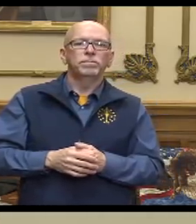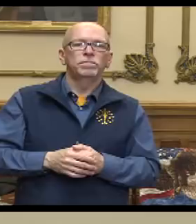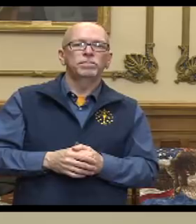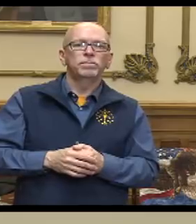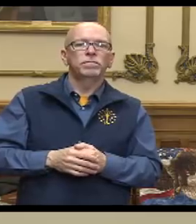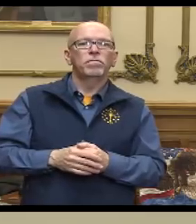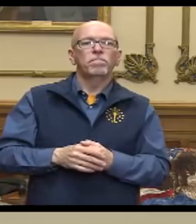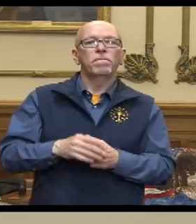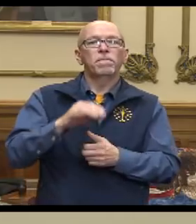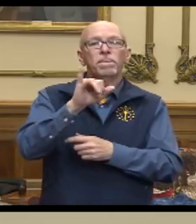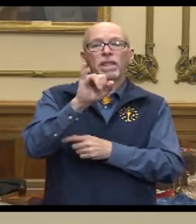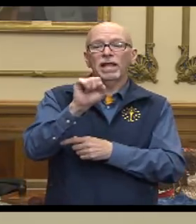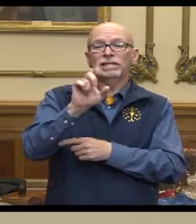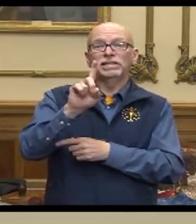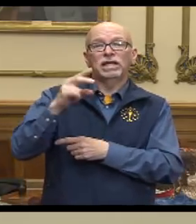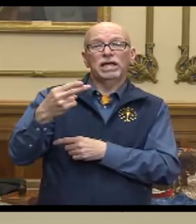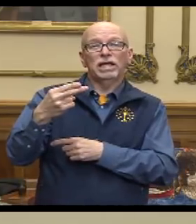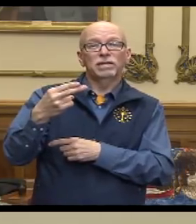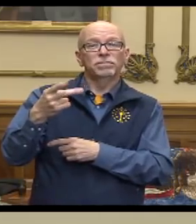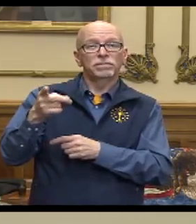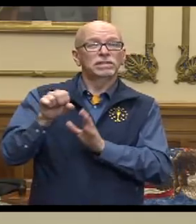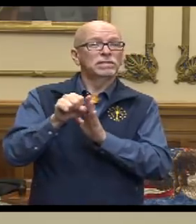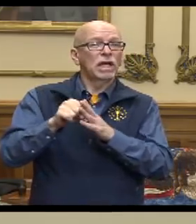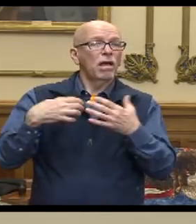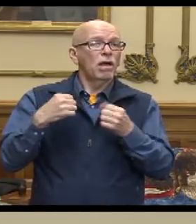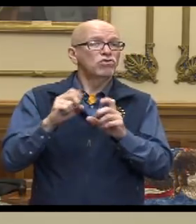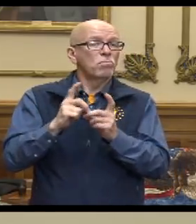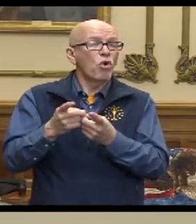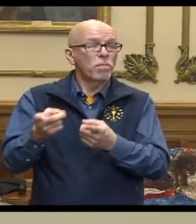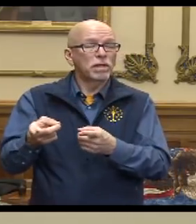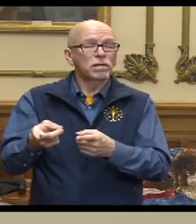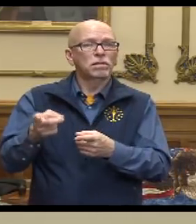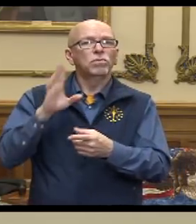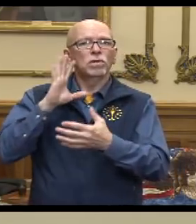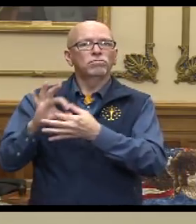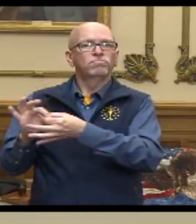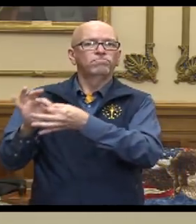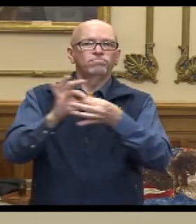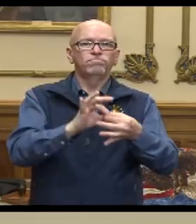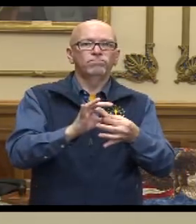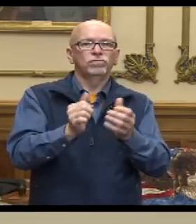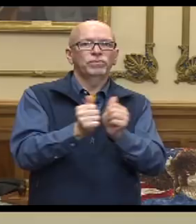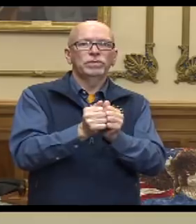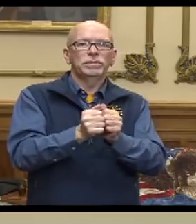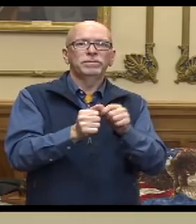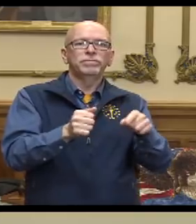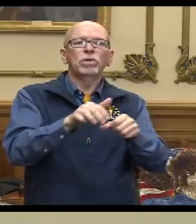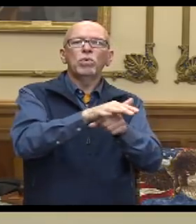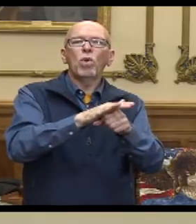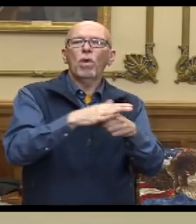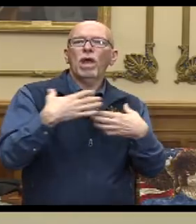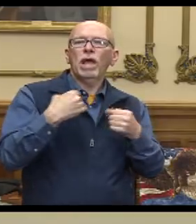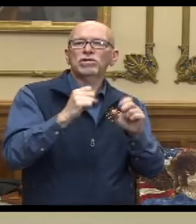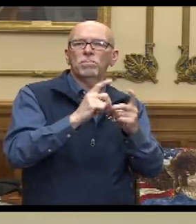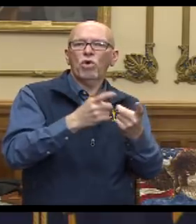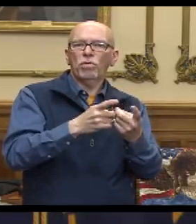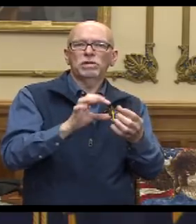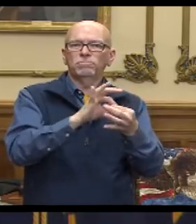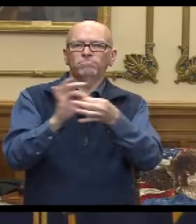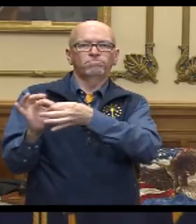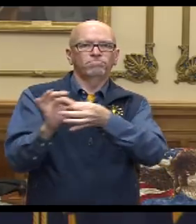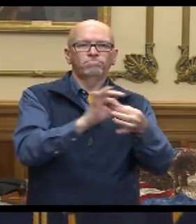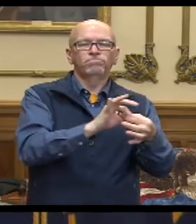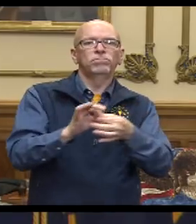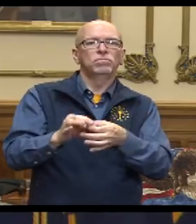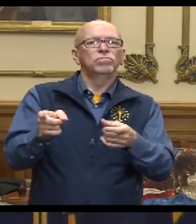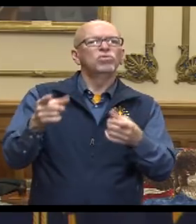While ISDH, the state health department, in cooperation with local health departments, has